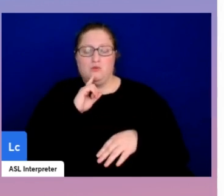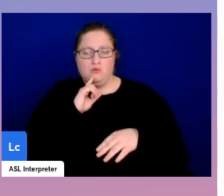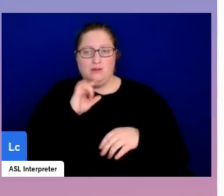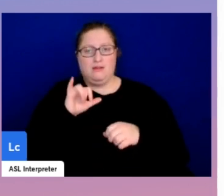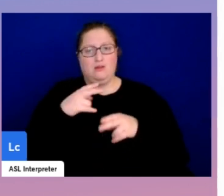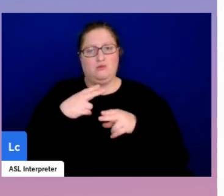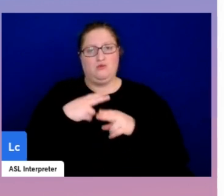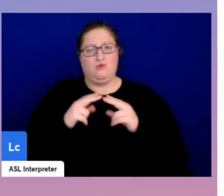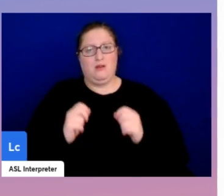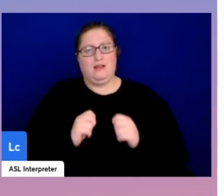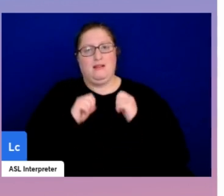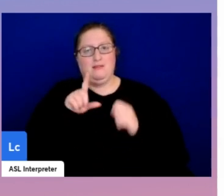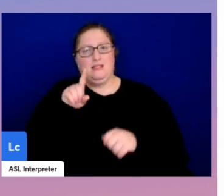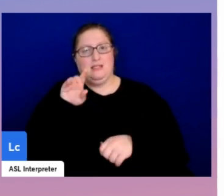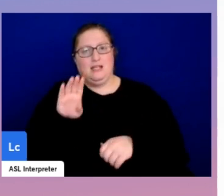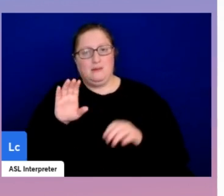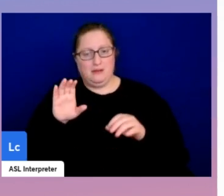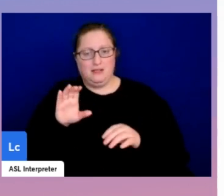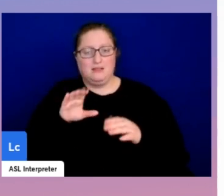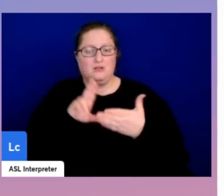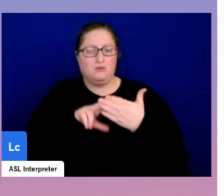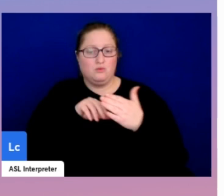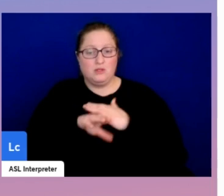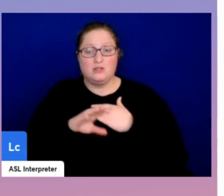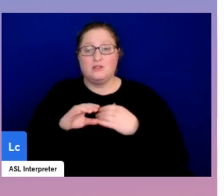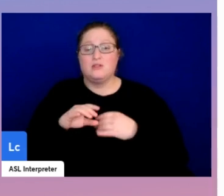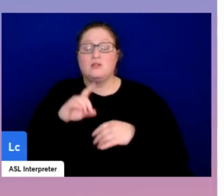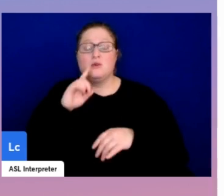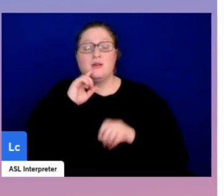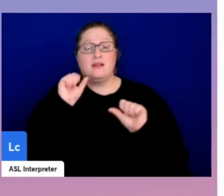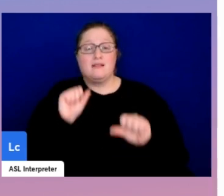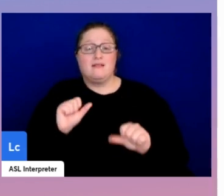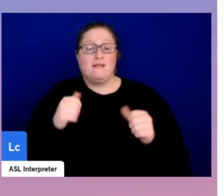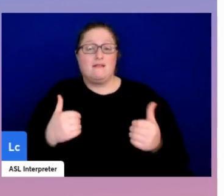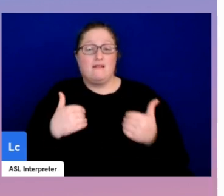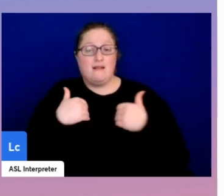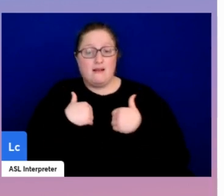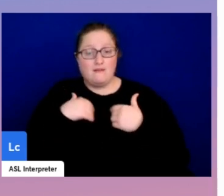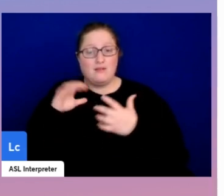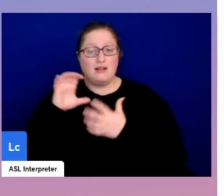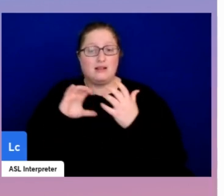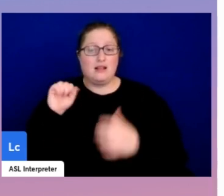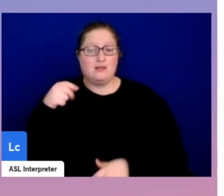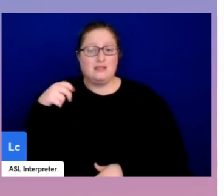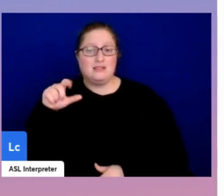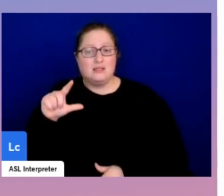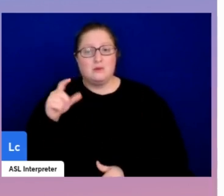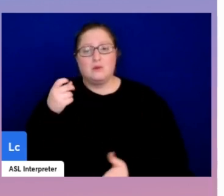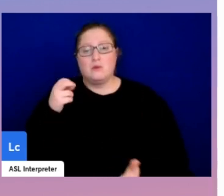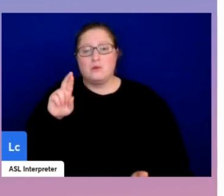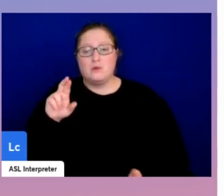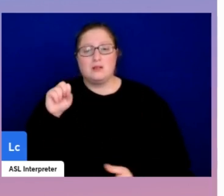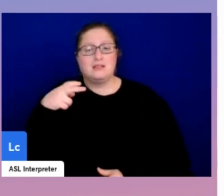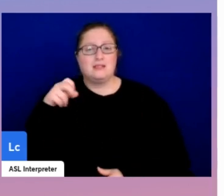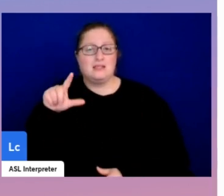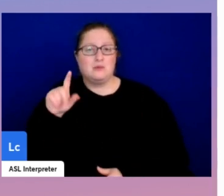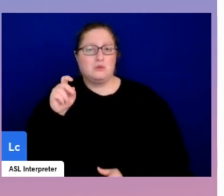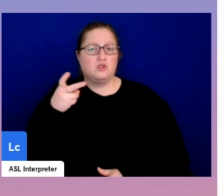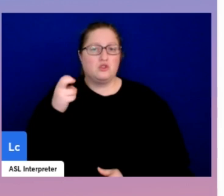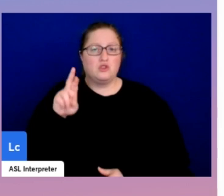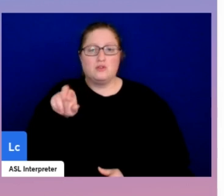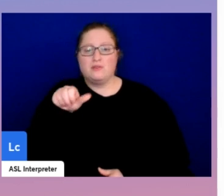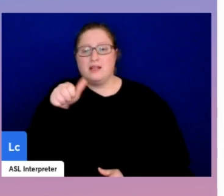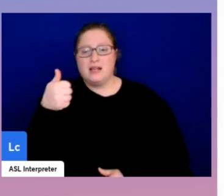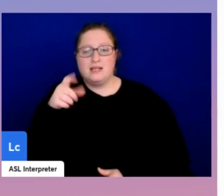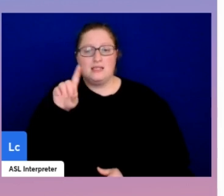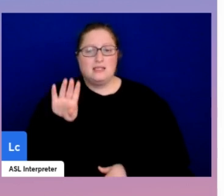credentials. Now, in the landscape of things here, I can have my Cloud SQL, or I can have my SQL servers or any databases